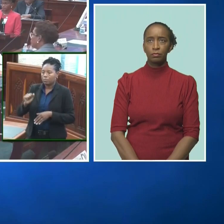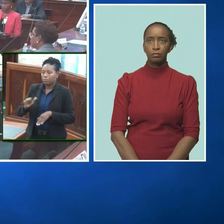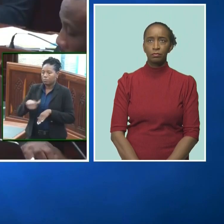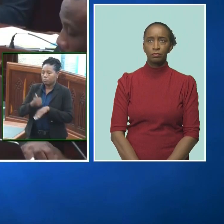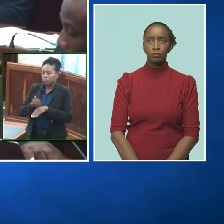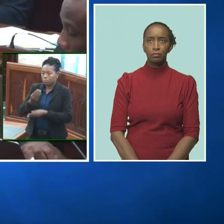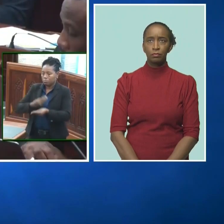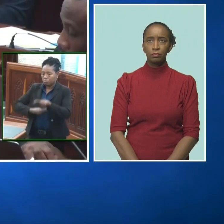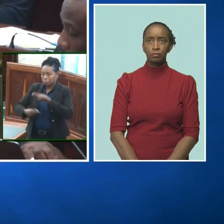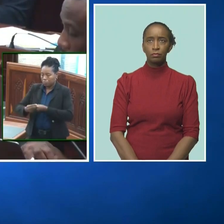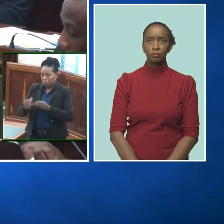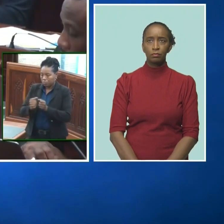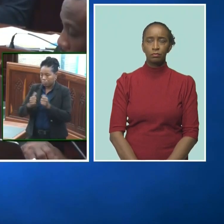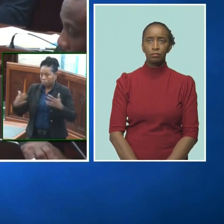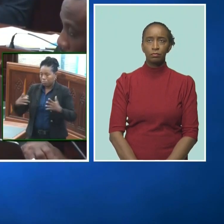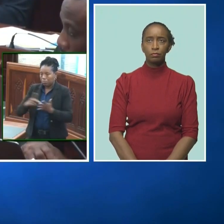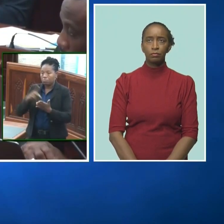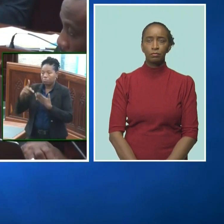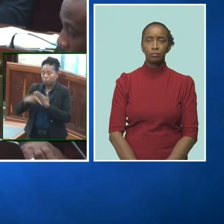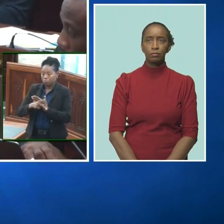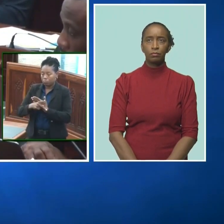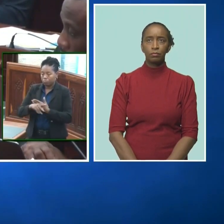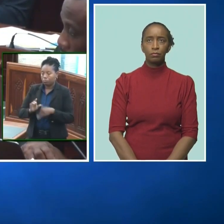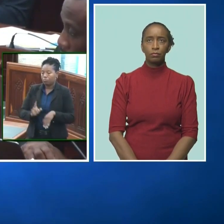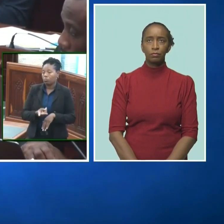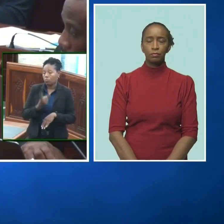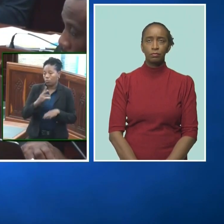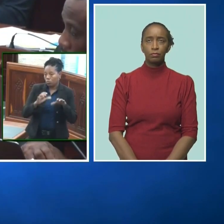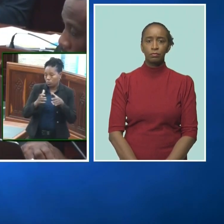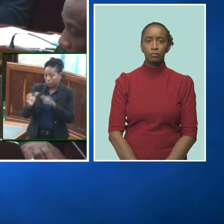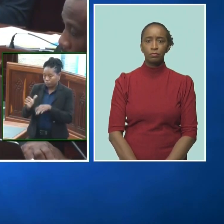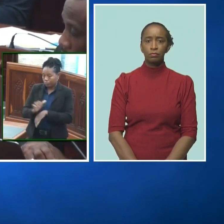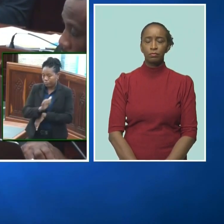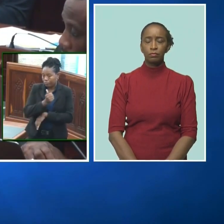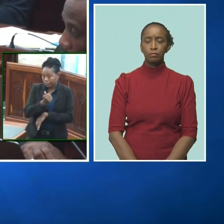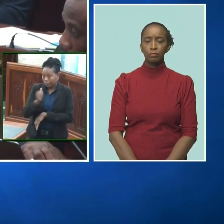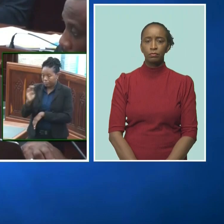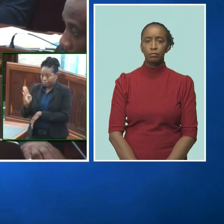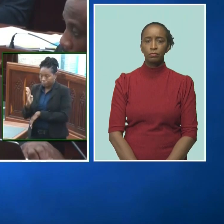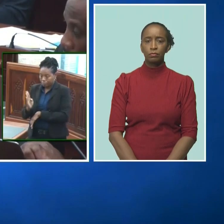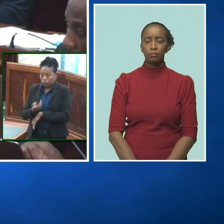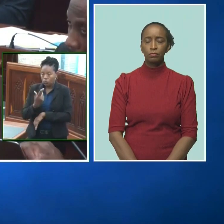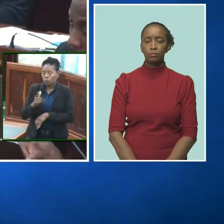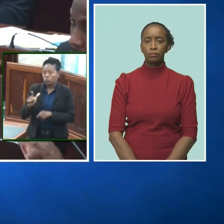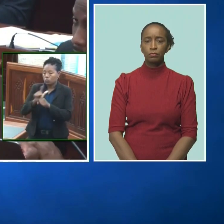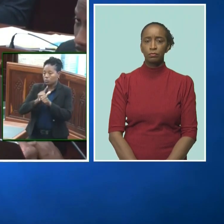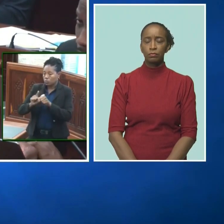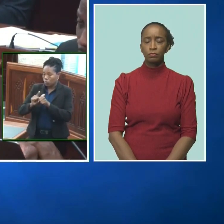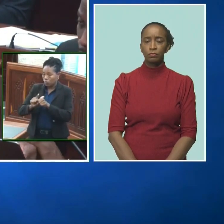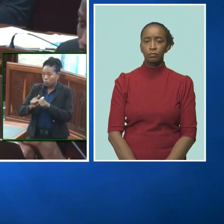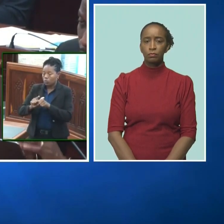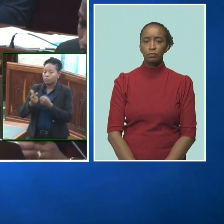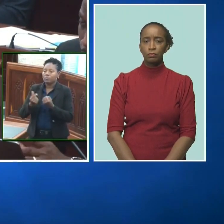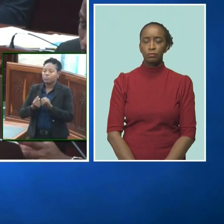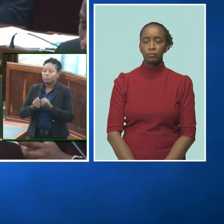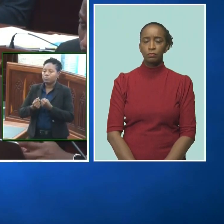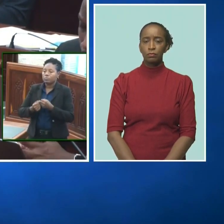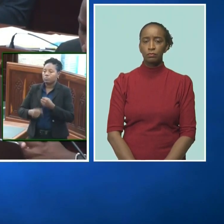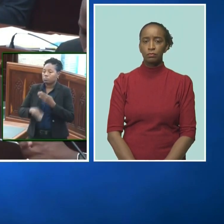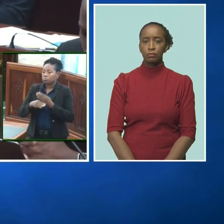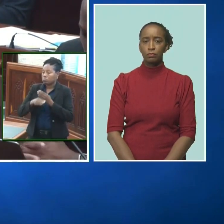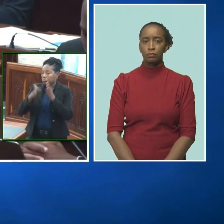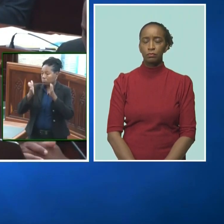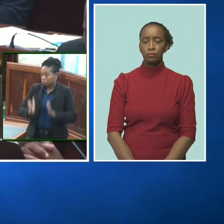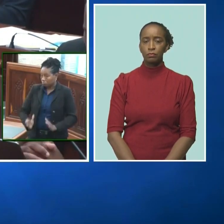program. This was in two packages, Package A and Package B. Two local contractors were responsible for rolling out that project, and